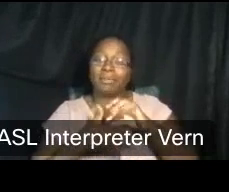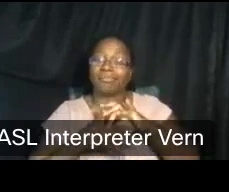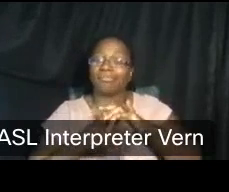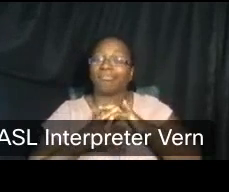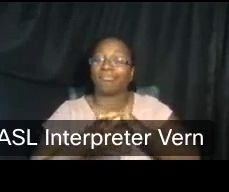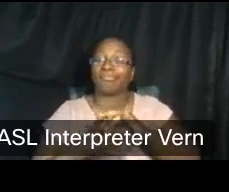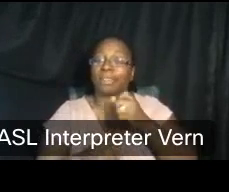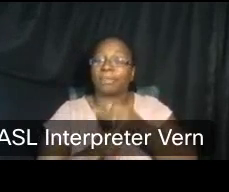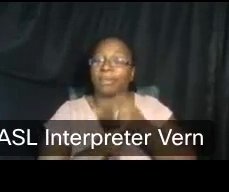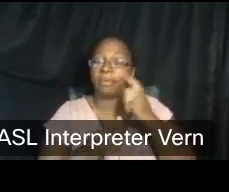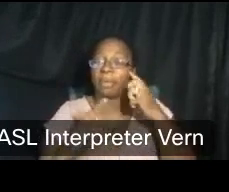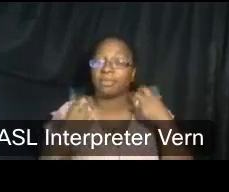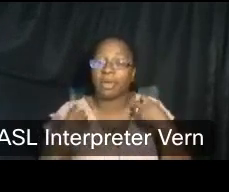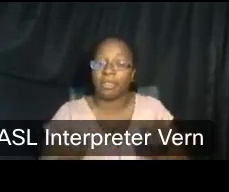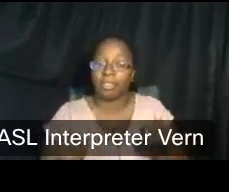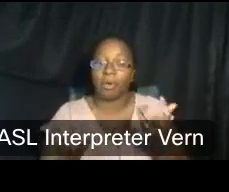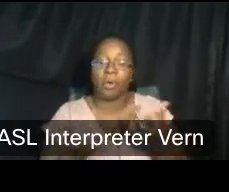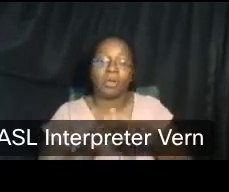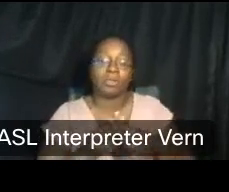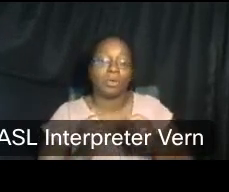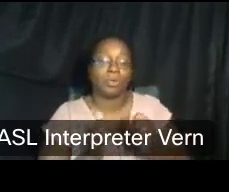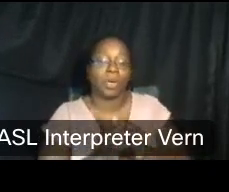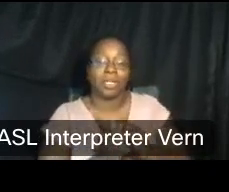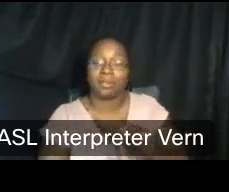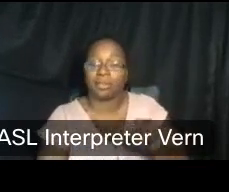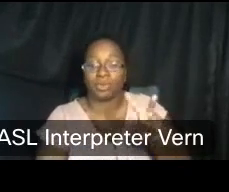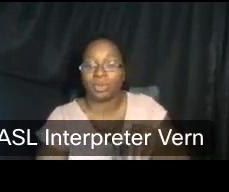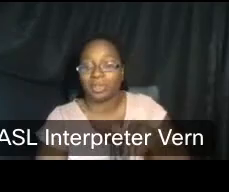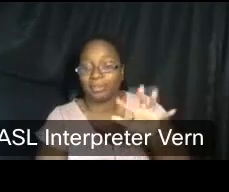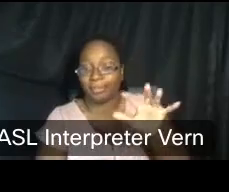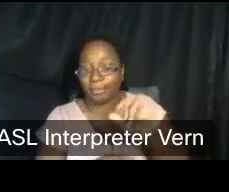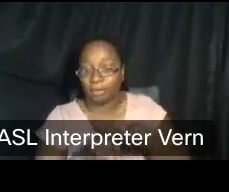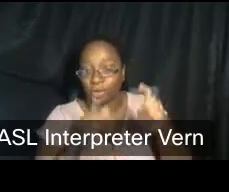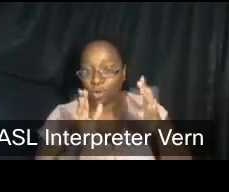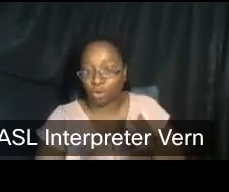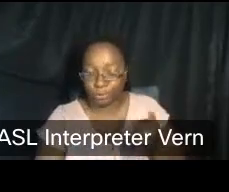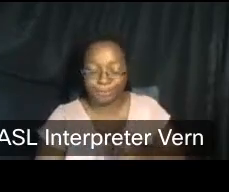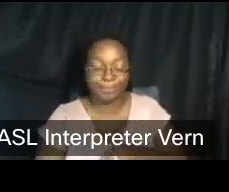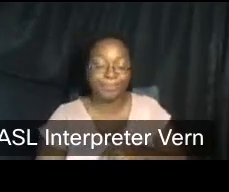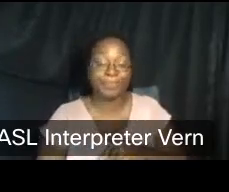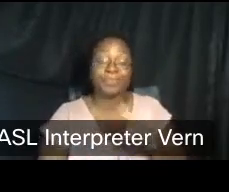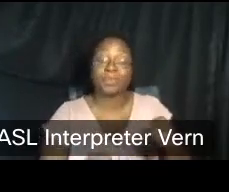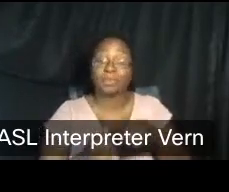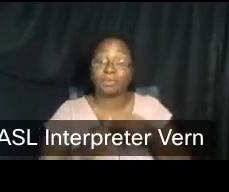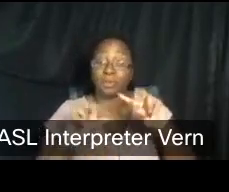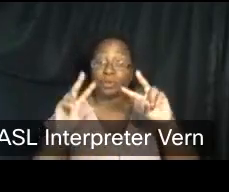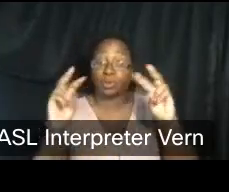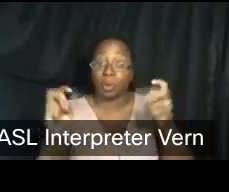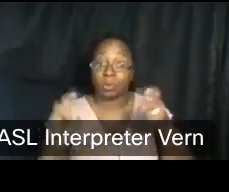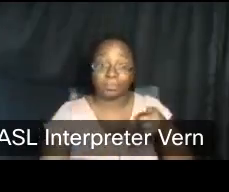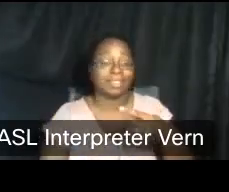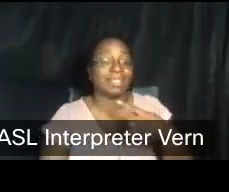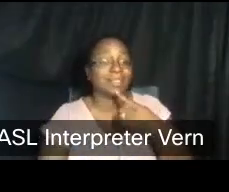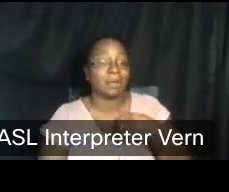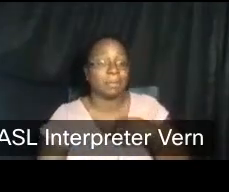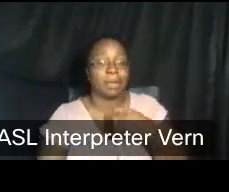the 2,500 callers. So the first quote states, "He'd tell me I shouldn't